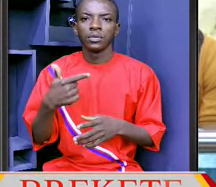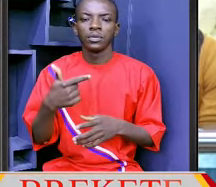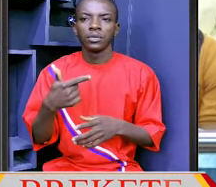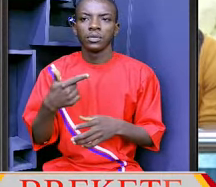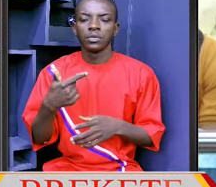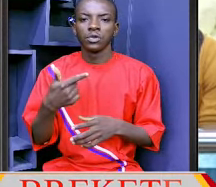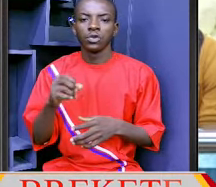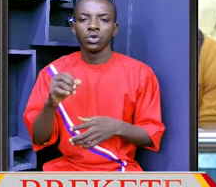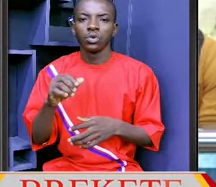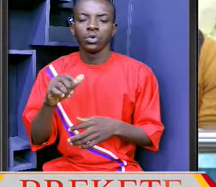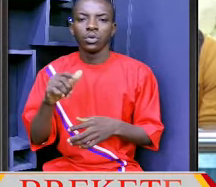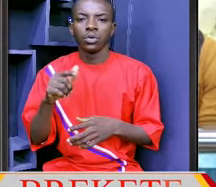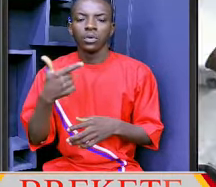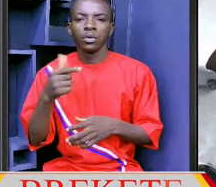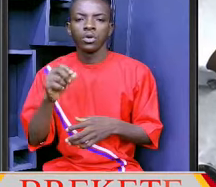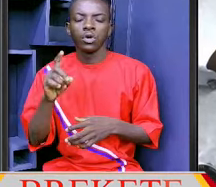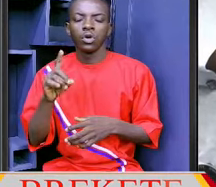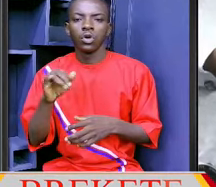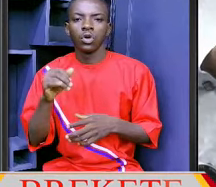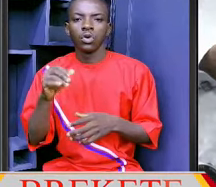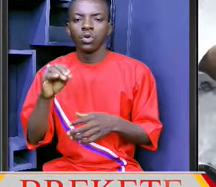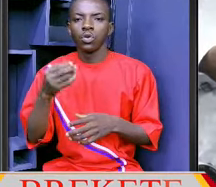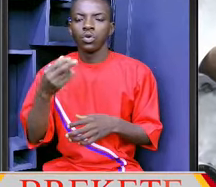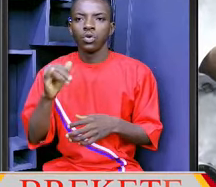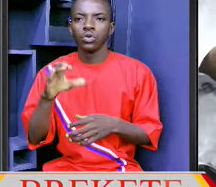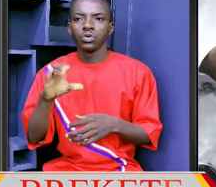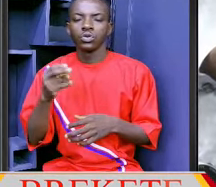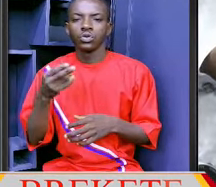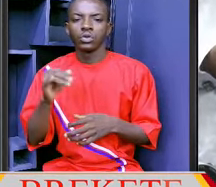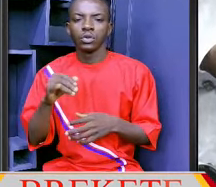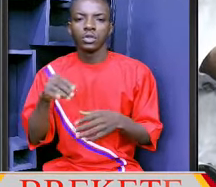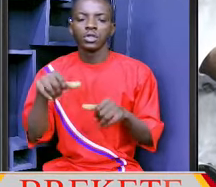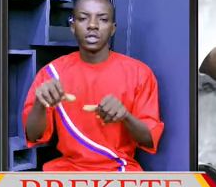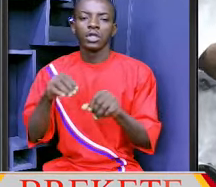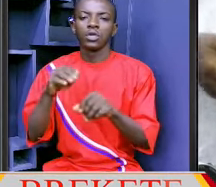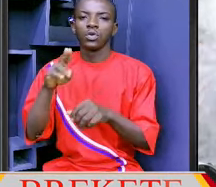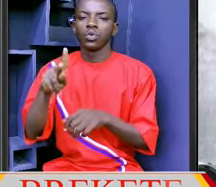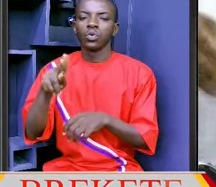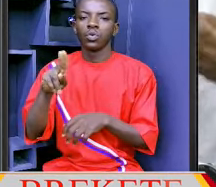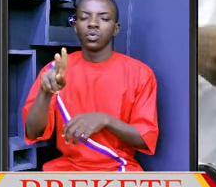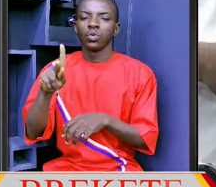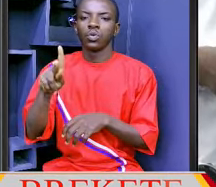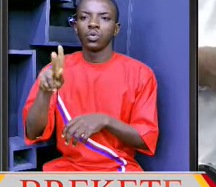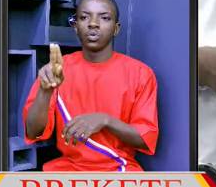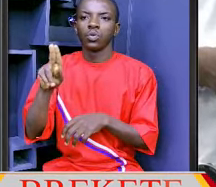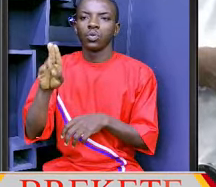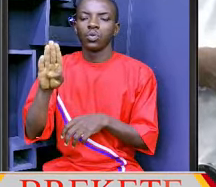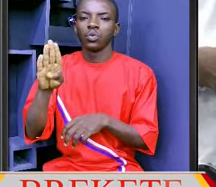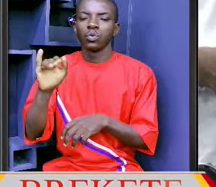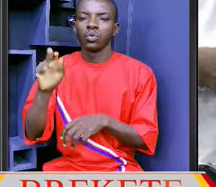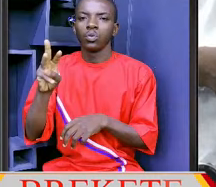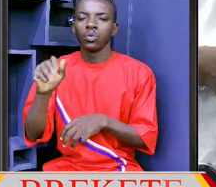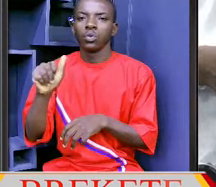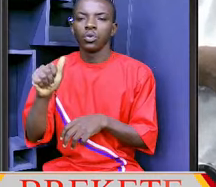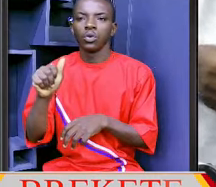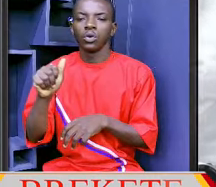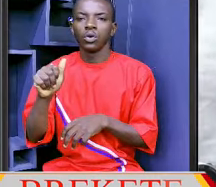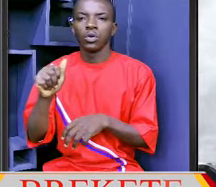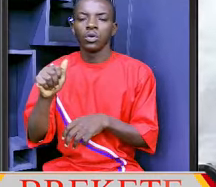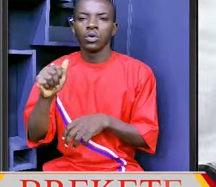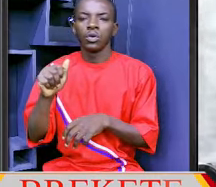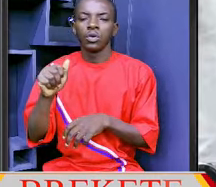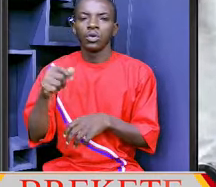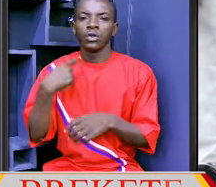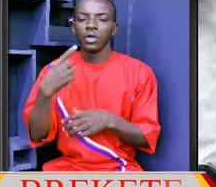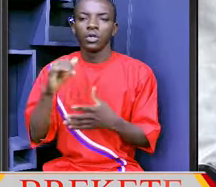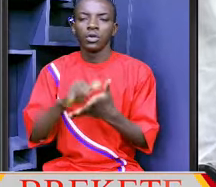Gold Ugochukwu. Which area you dey live? I stay in Kubwa. Kubwa. Yes, sir. Which area in Kubwa? Biaji Across.